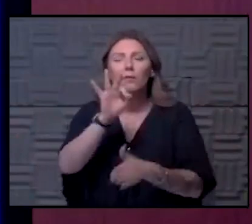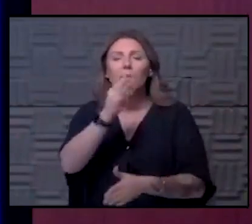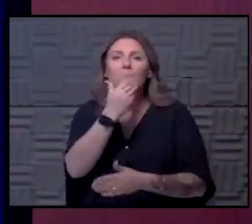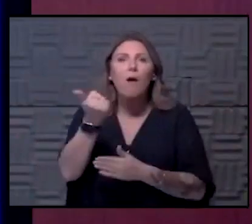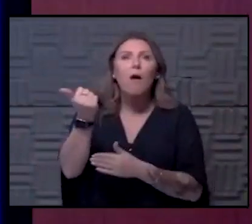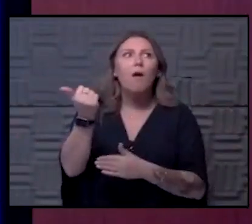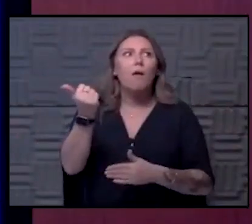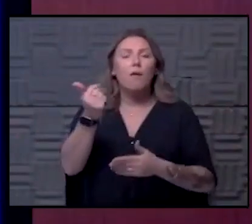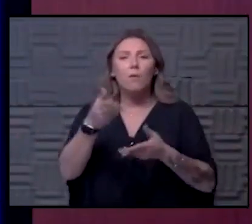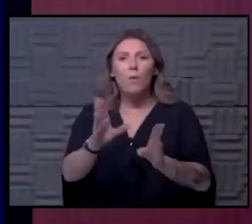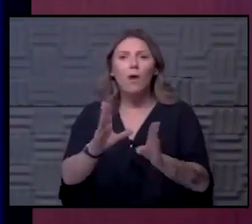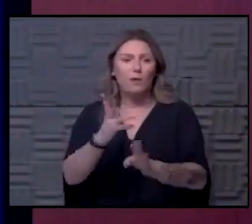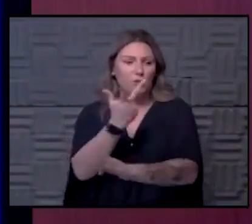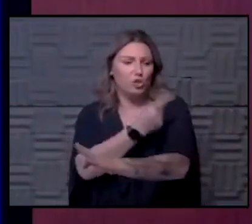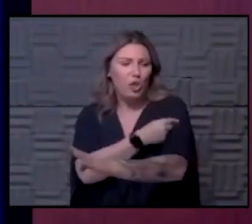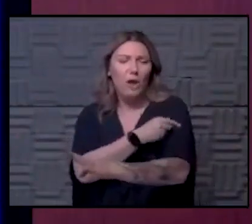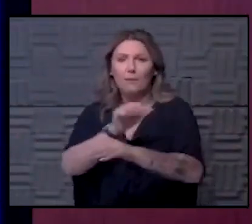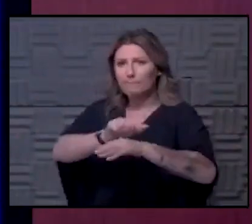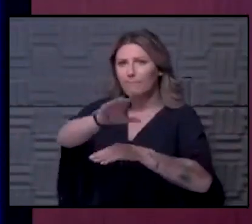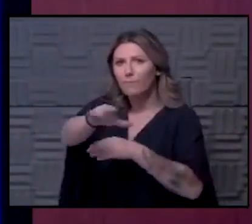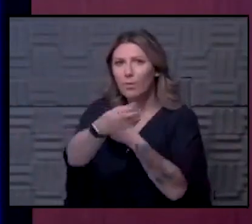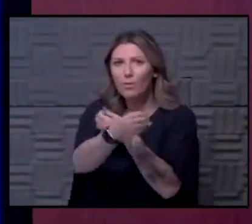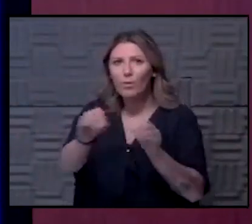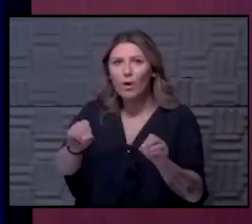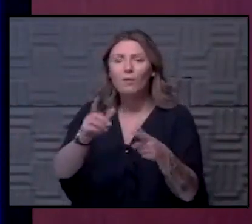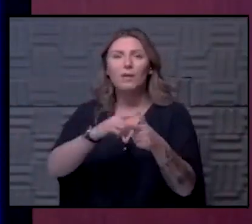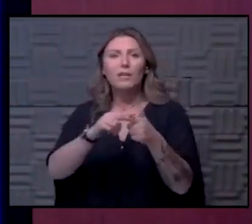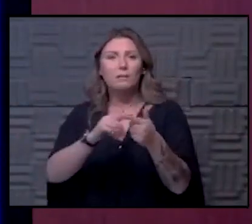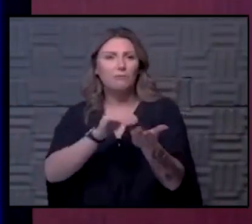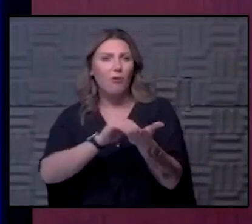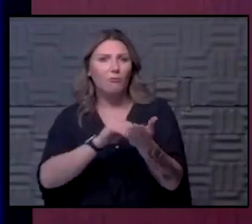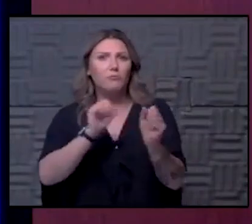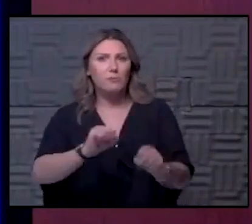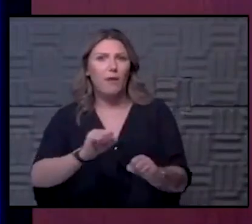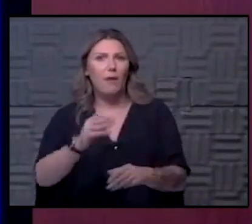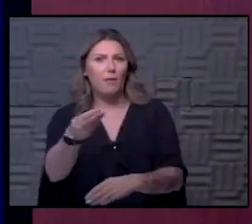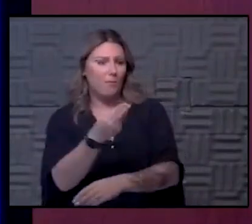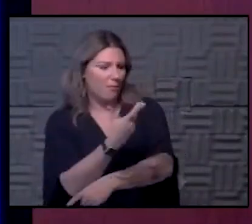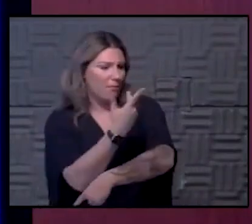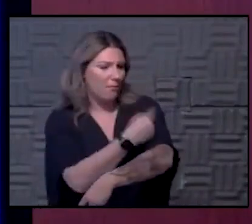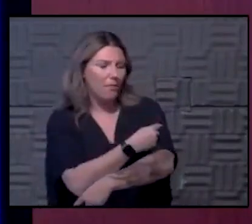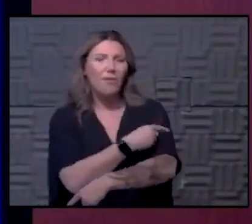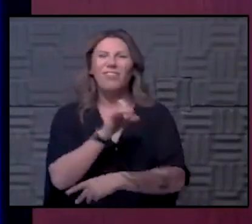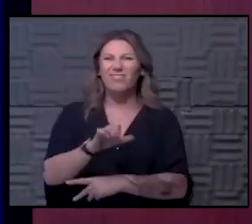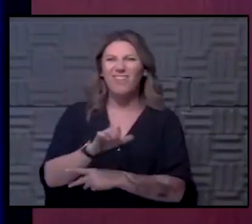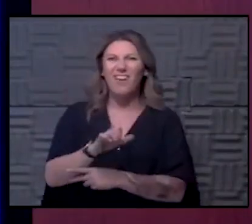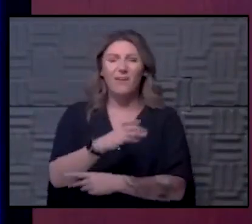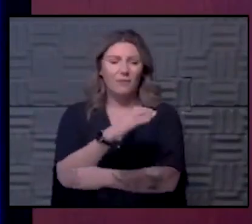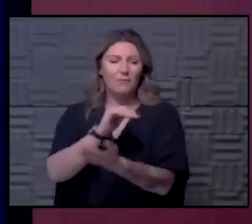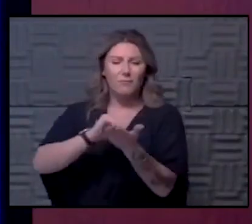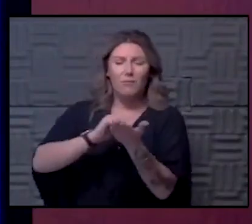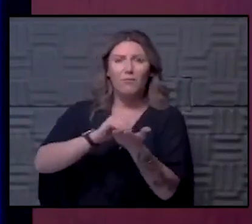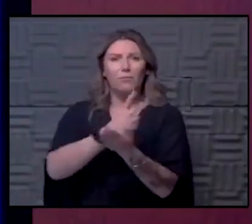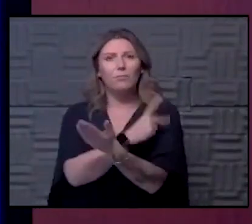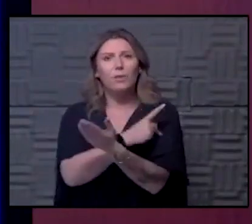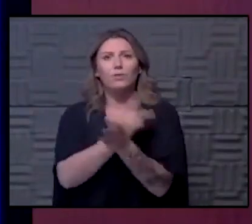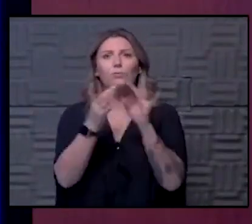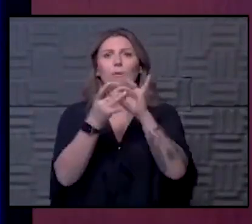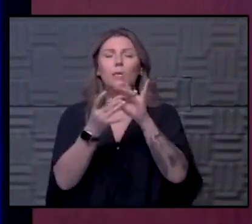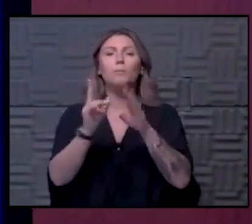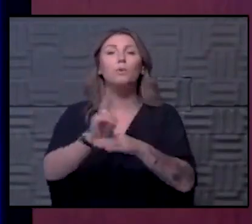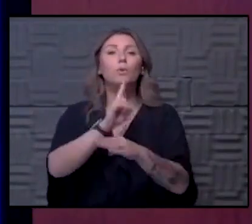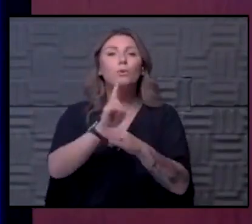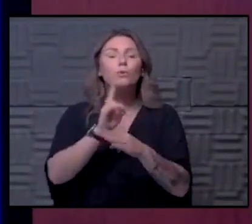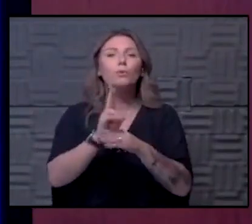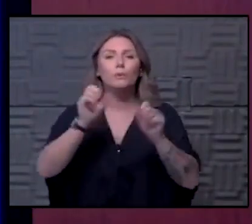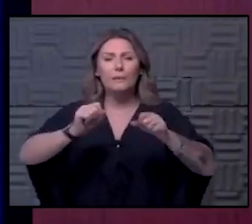ways to get shots into offices so that docs can deliver them, and that doctor-patient relationship can be used to help